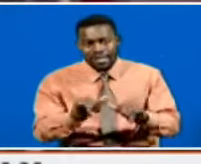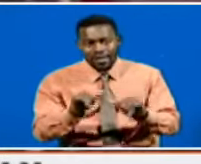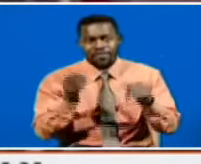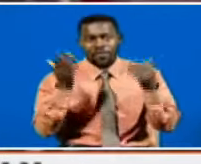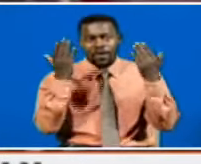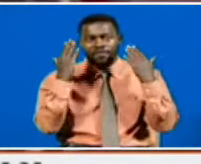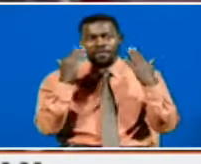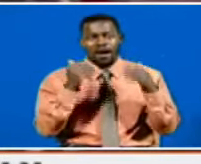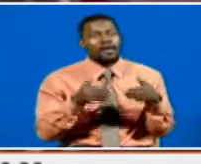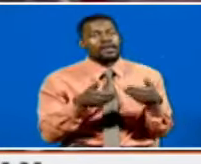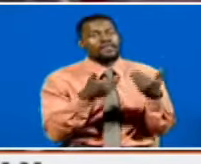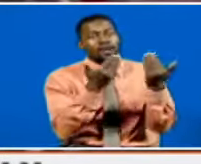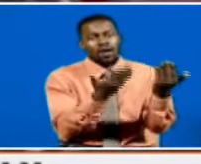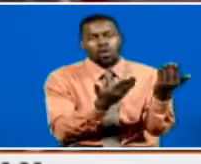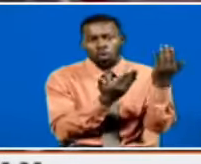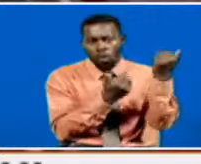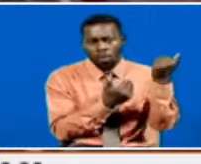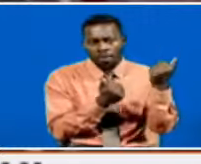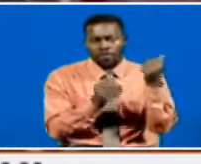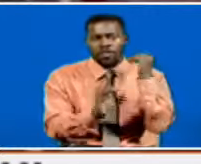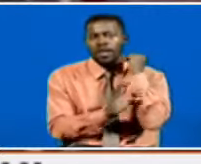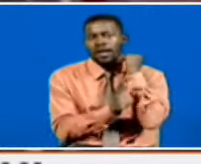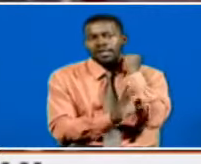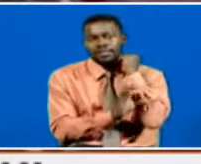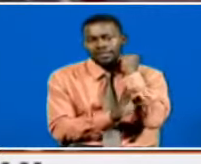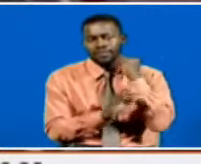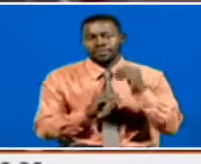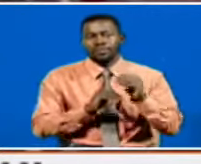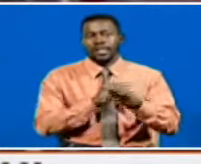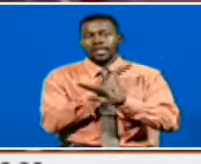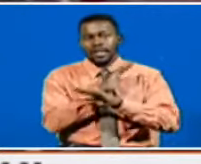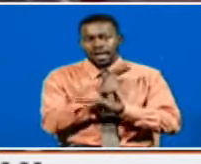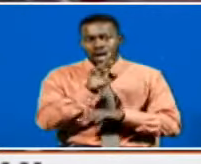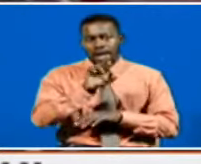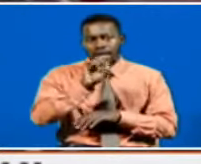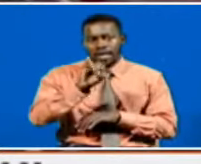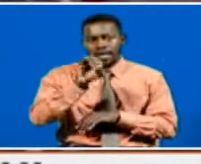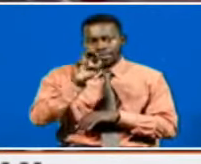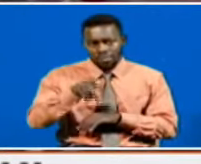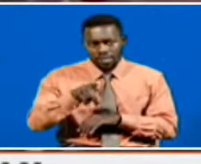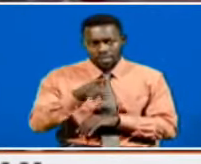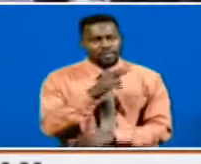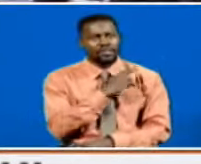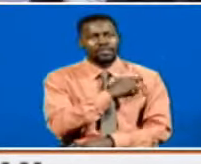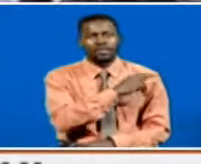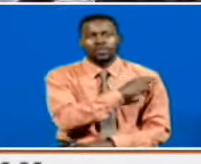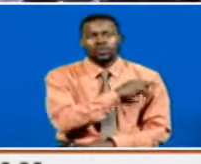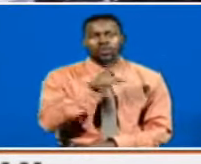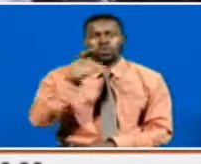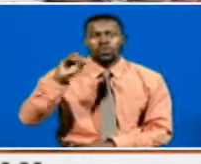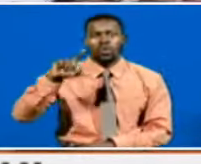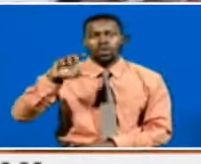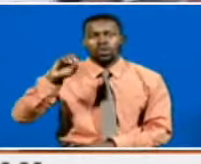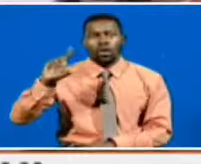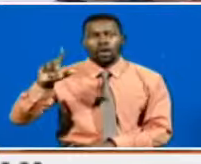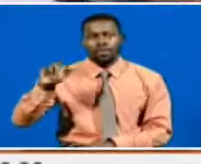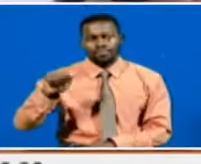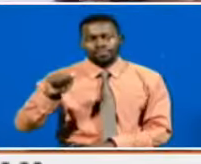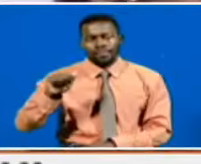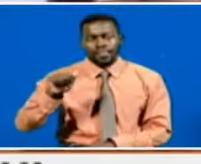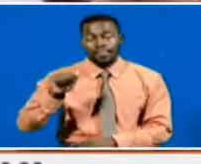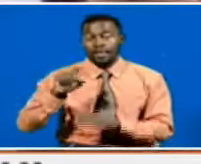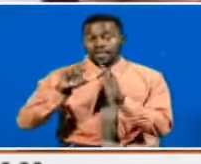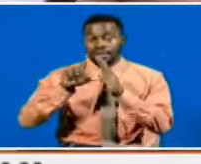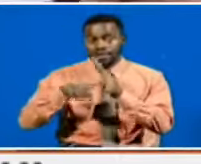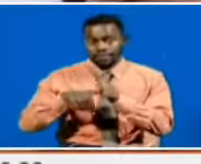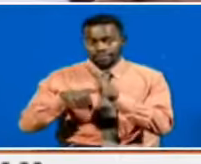of hope for our nation. Rest in peace, General Ogolla. Hatimaye General Ogolla